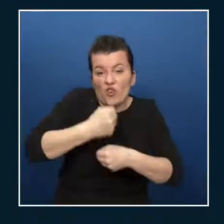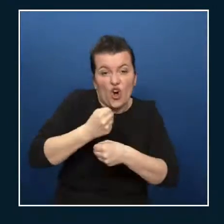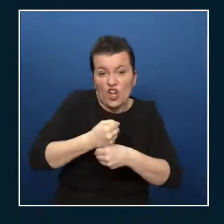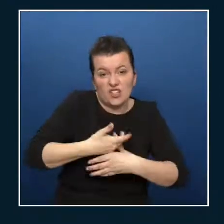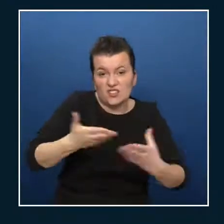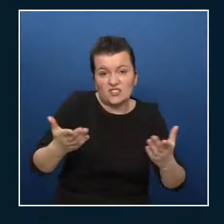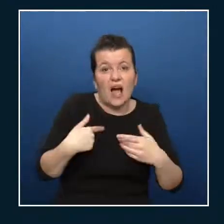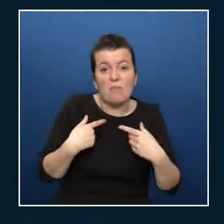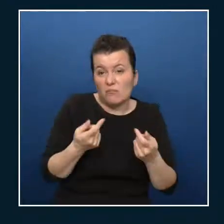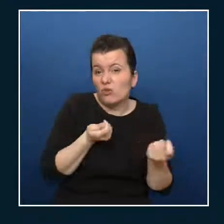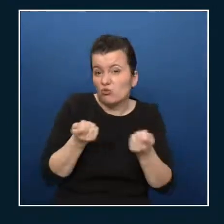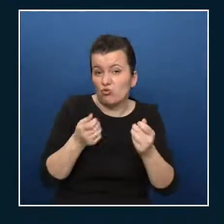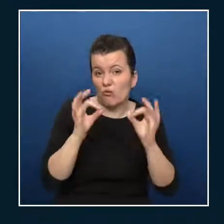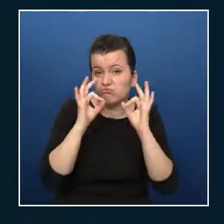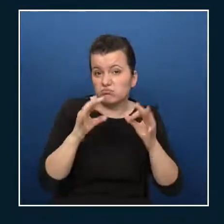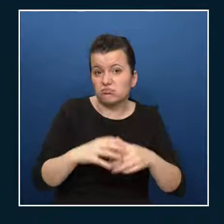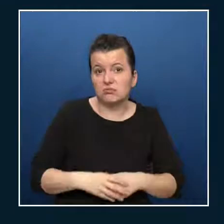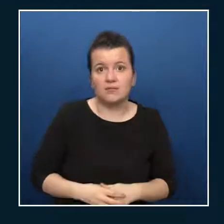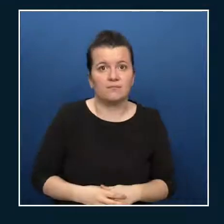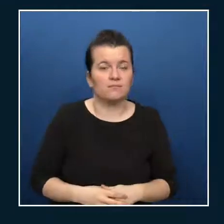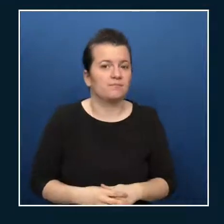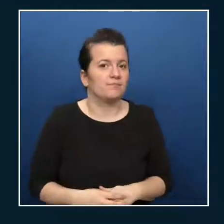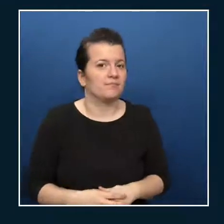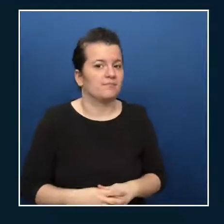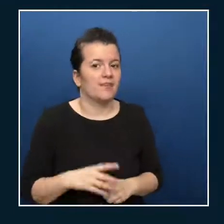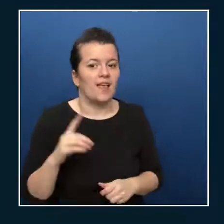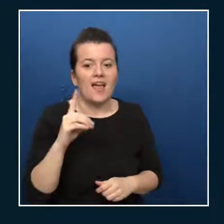I mean, this is really awesome.